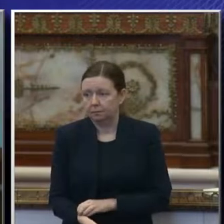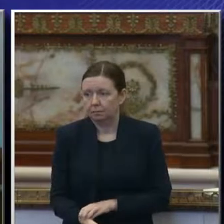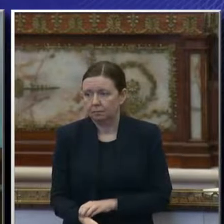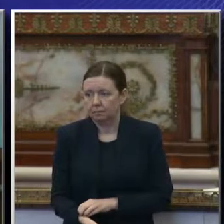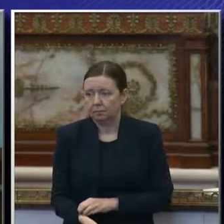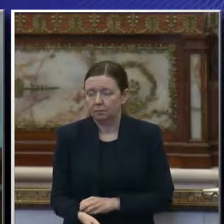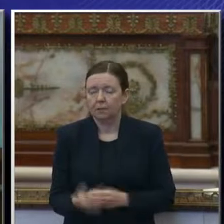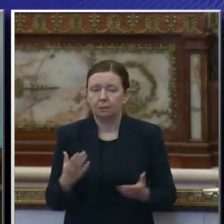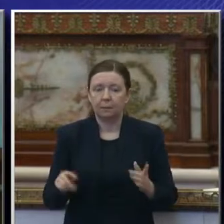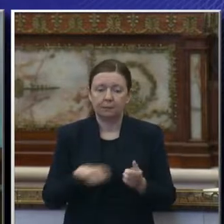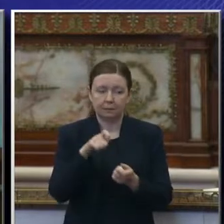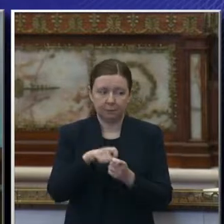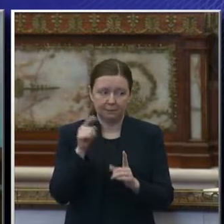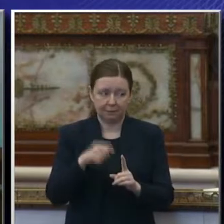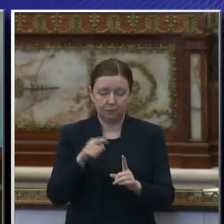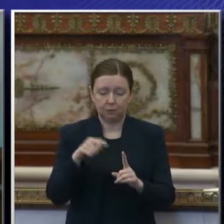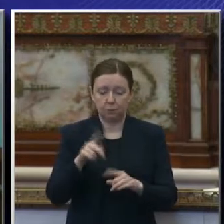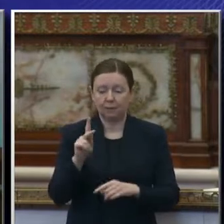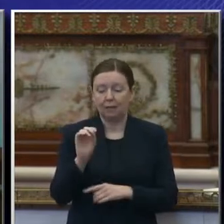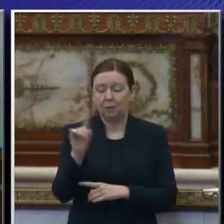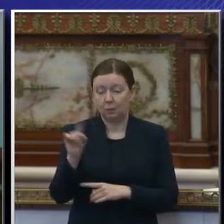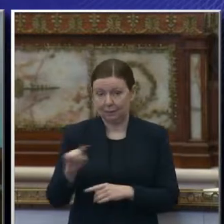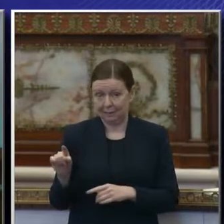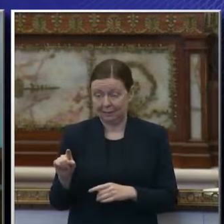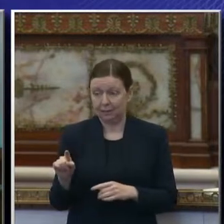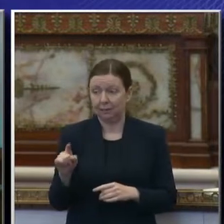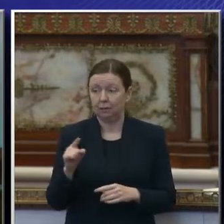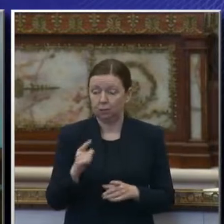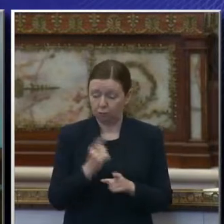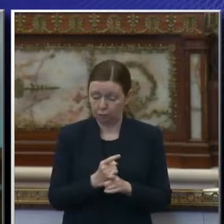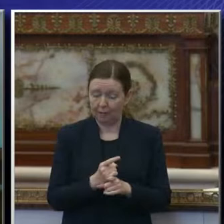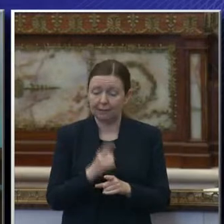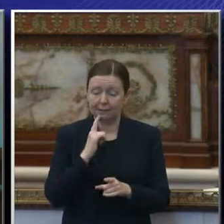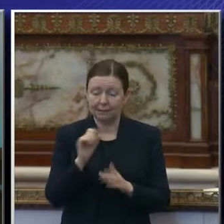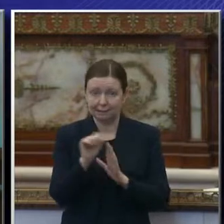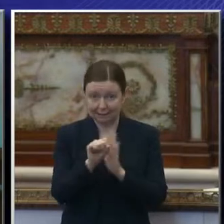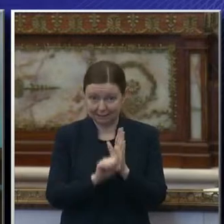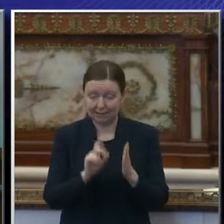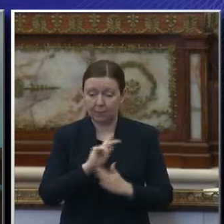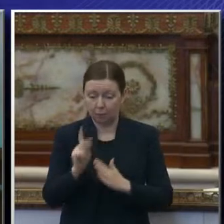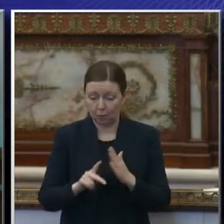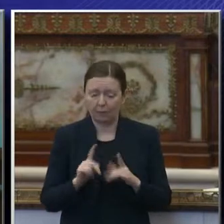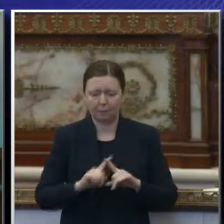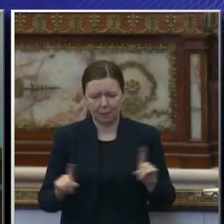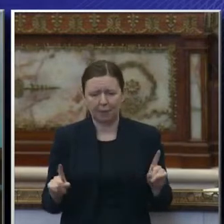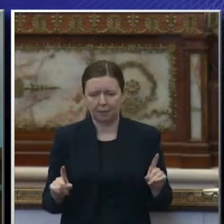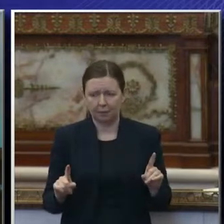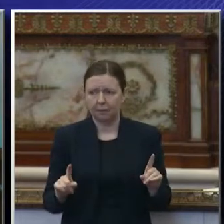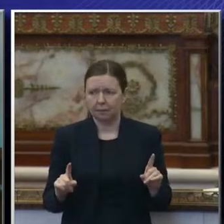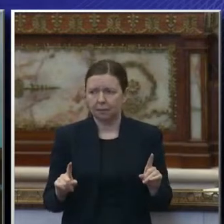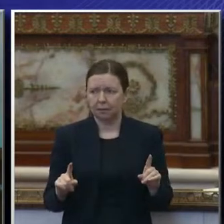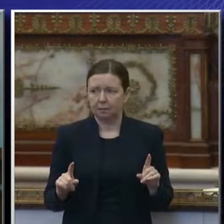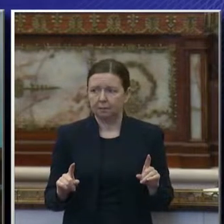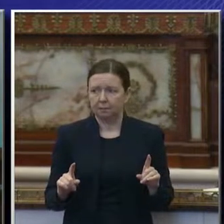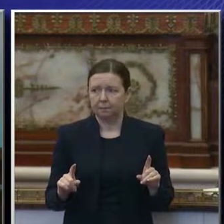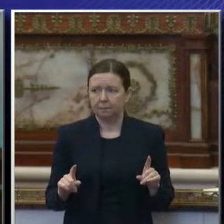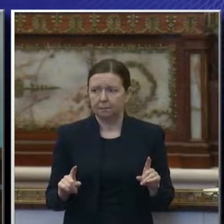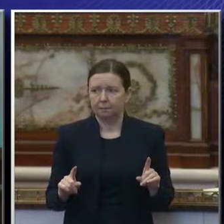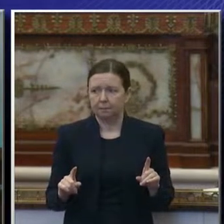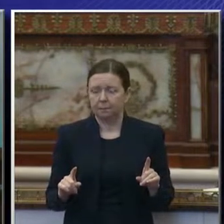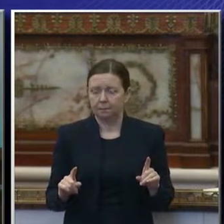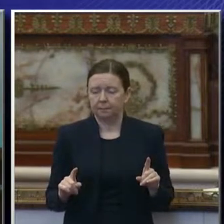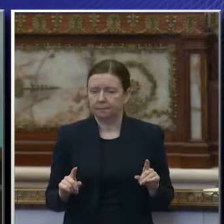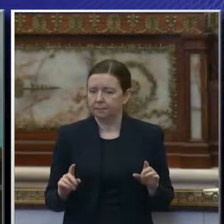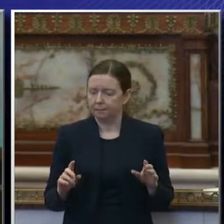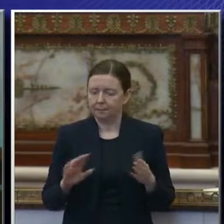maybe specifically to KOZ, you're right. This is a state program, but it is in fact one where